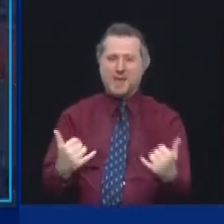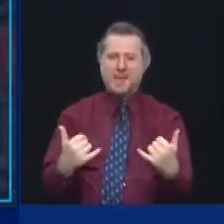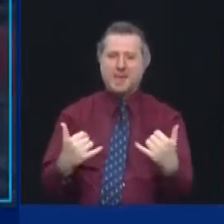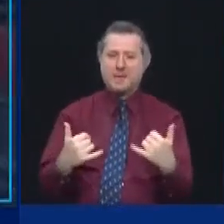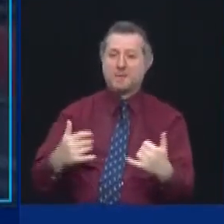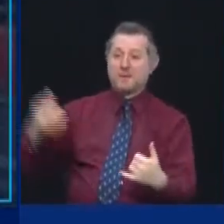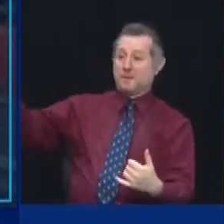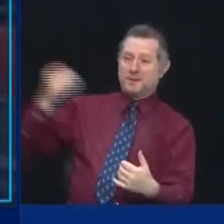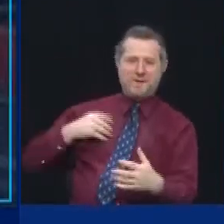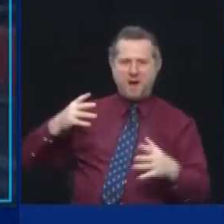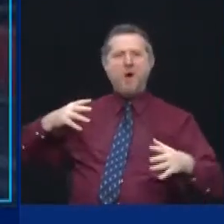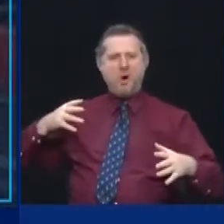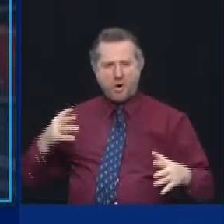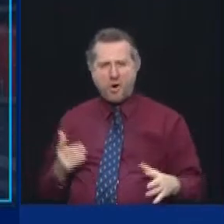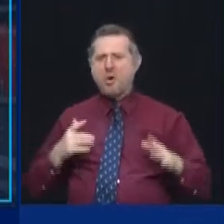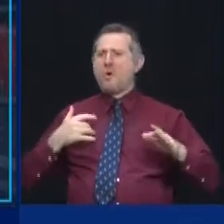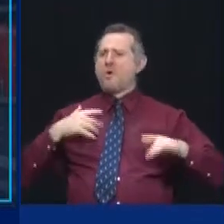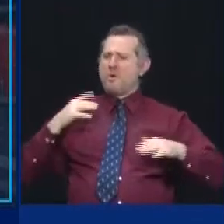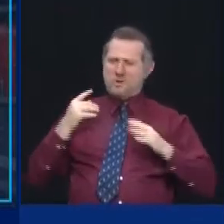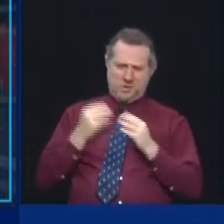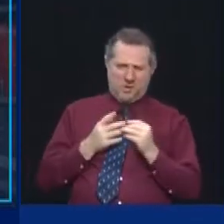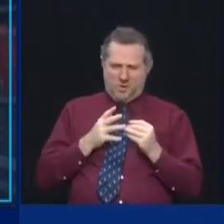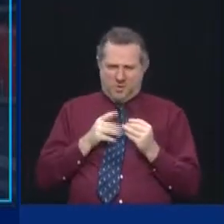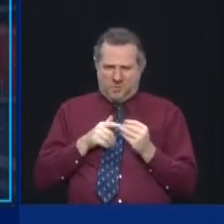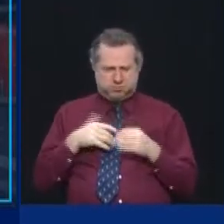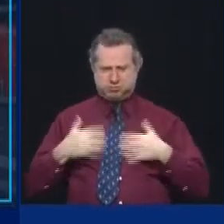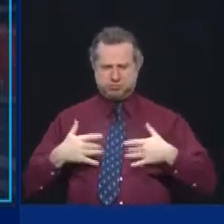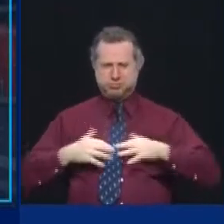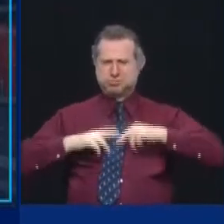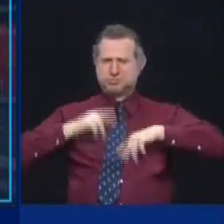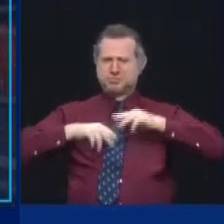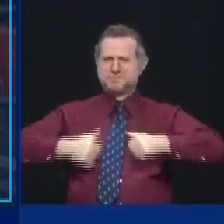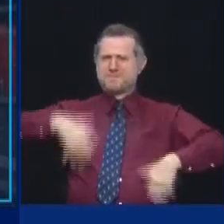less than half of the national average.